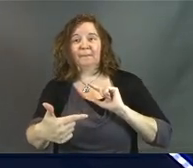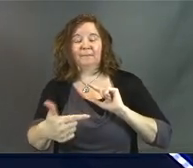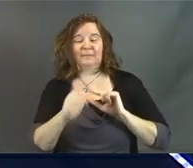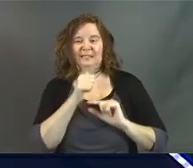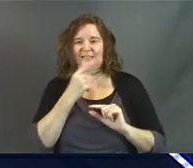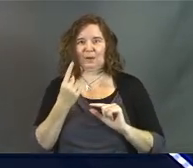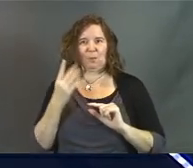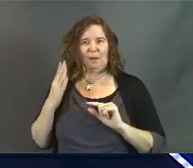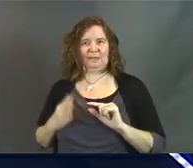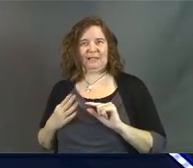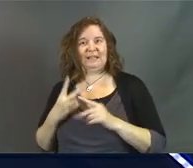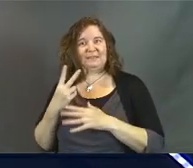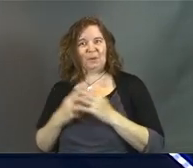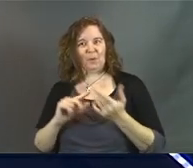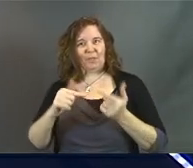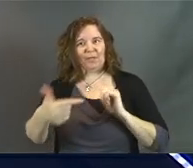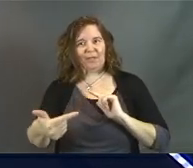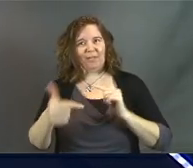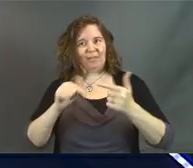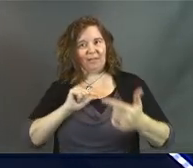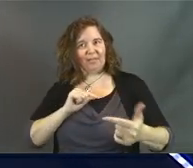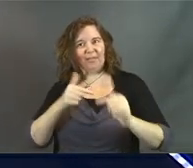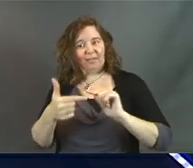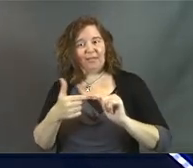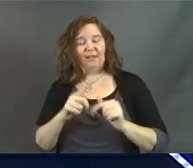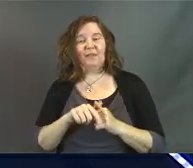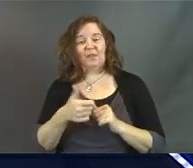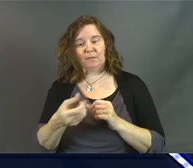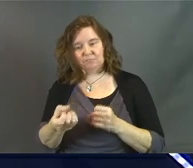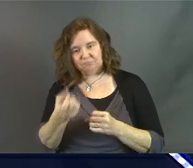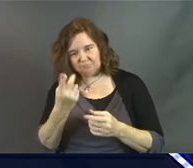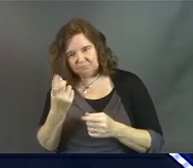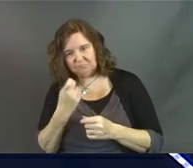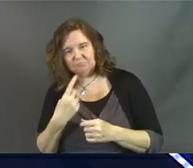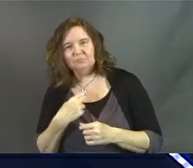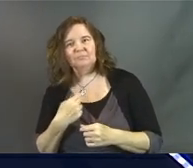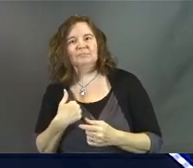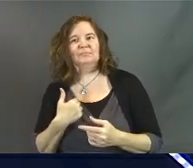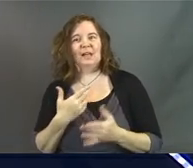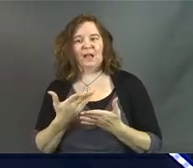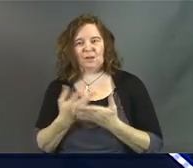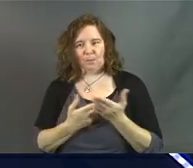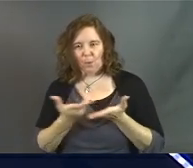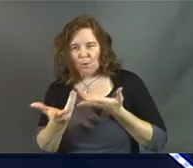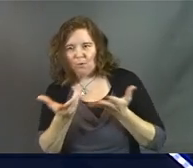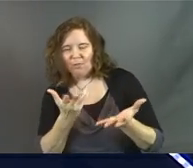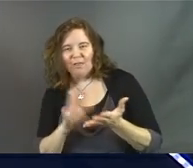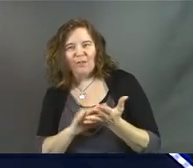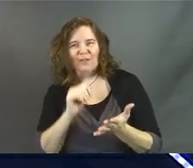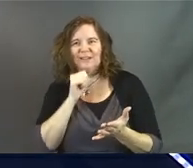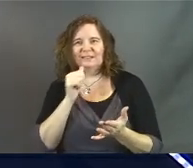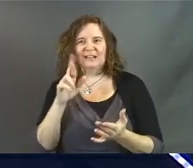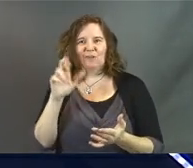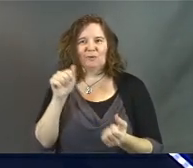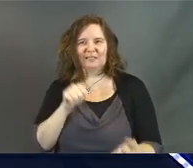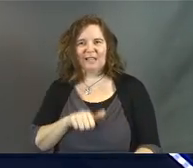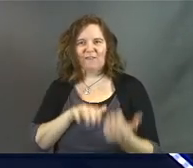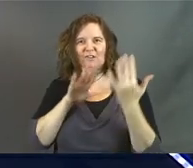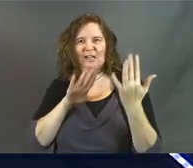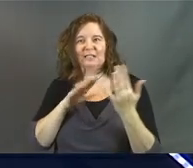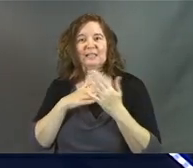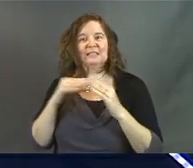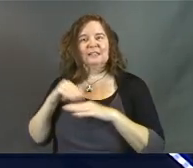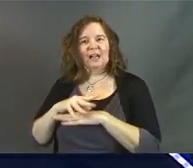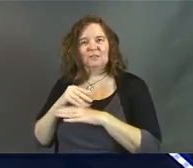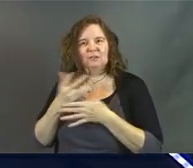It's not one-sided, it's two-sided. And then the other person asks the question. And you both learn. It's not a race confrontation, it's a